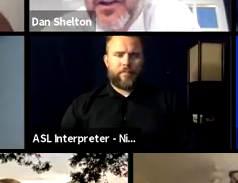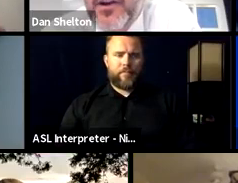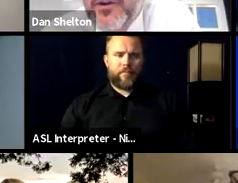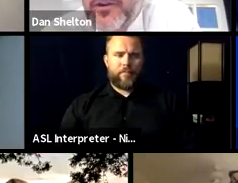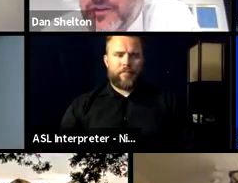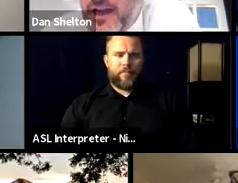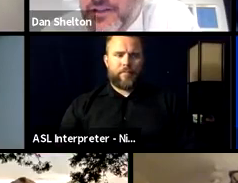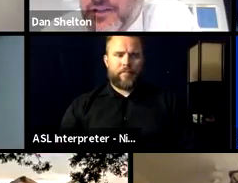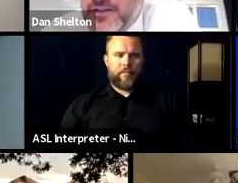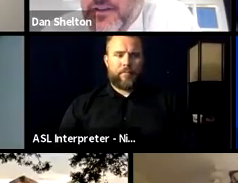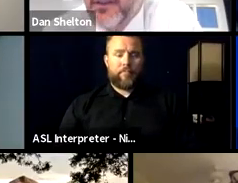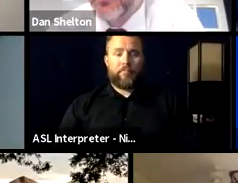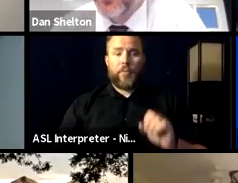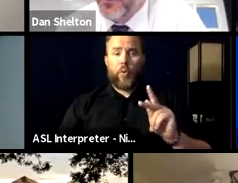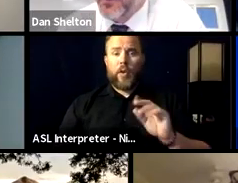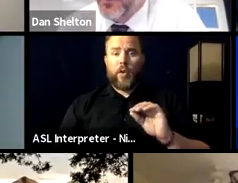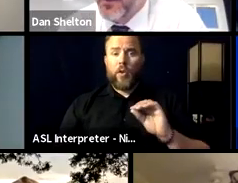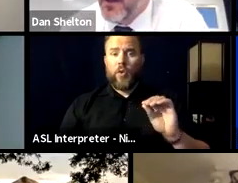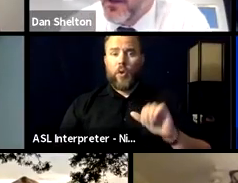All right, hearing no further discussion.